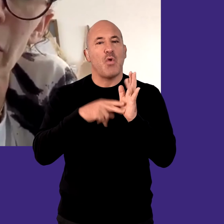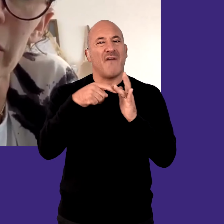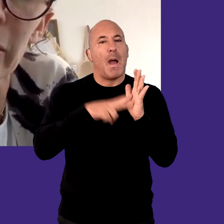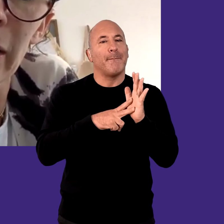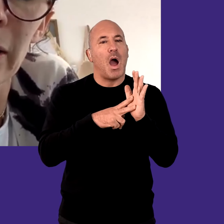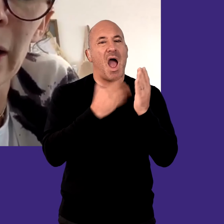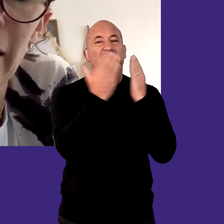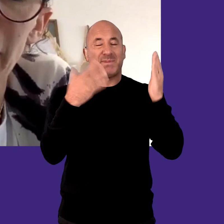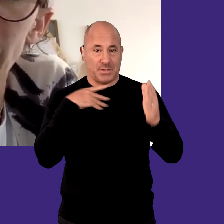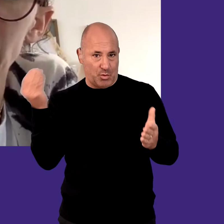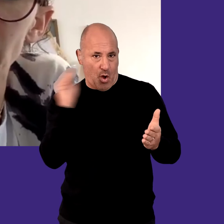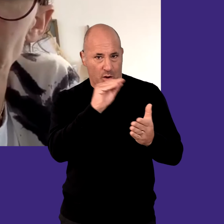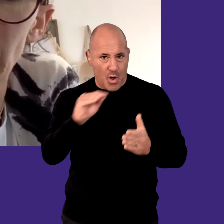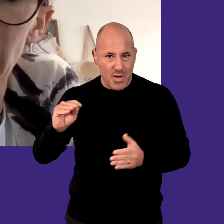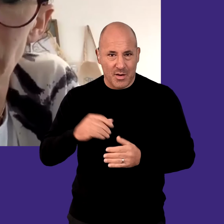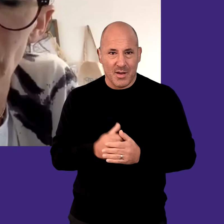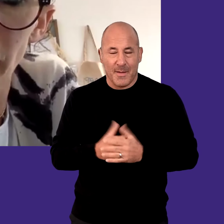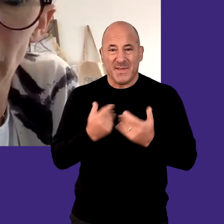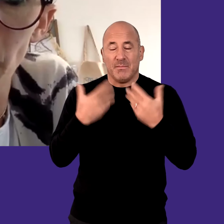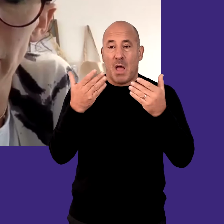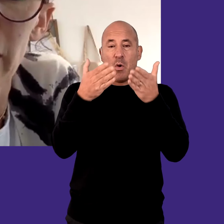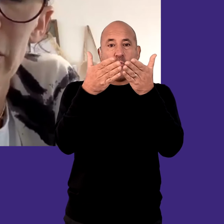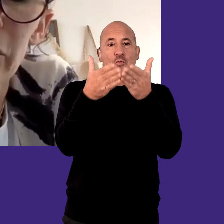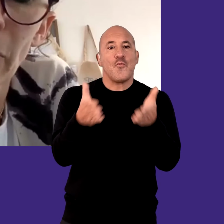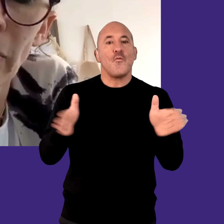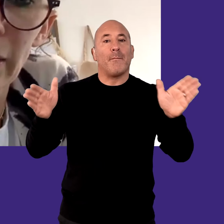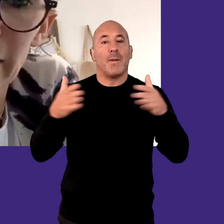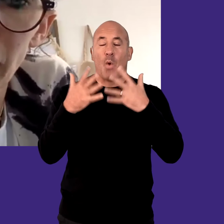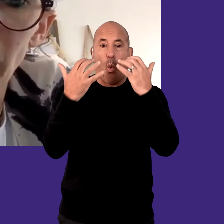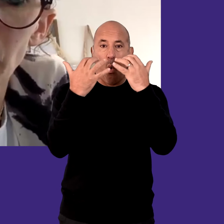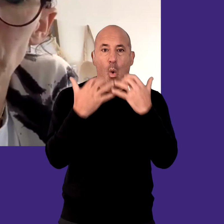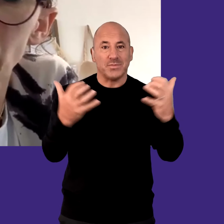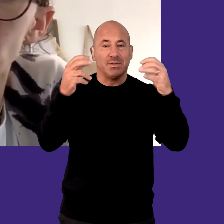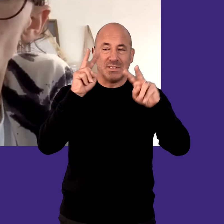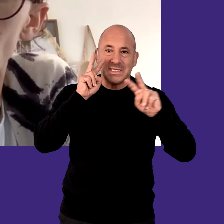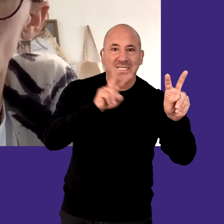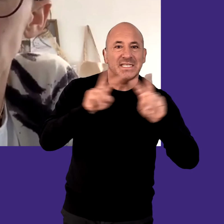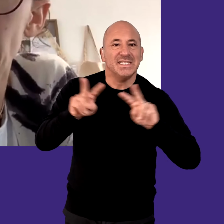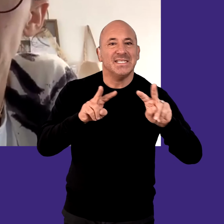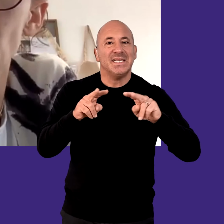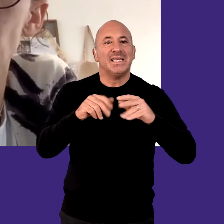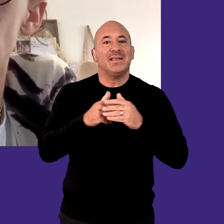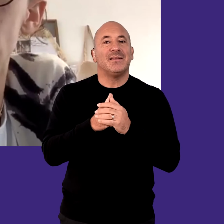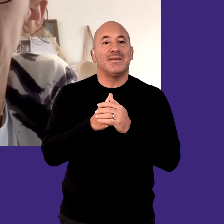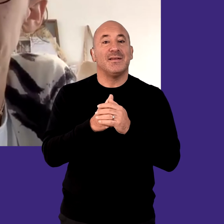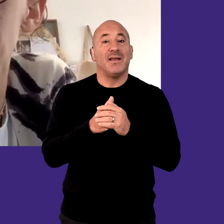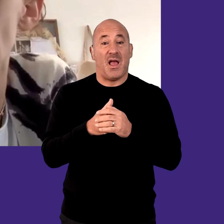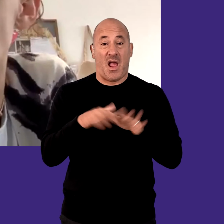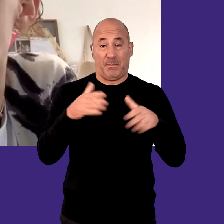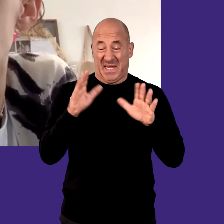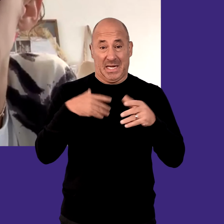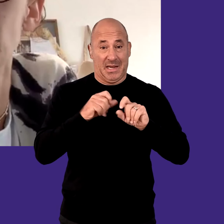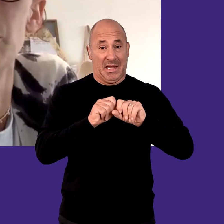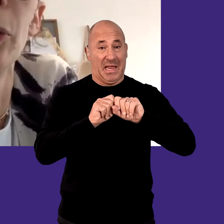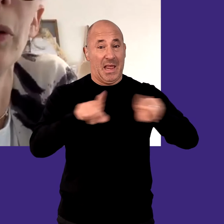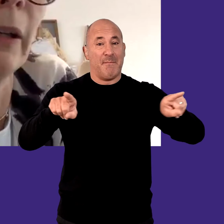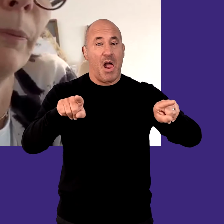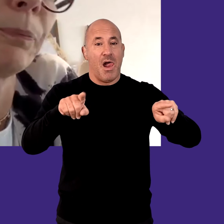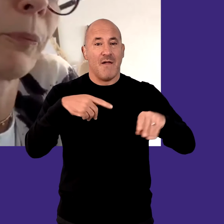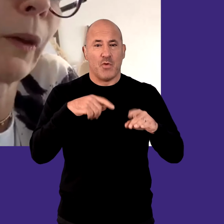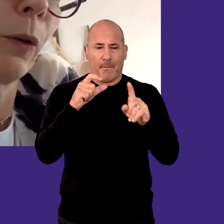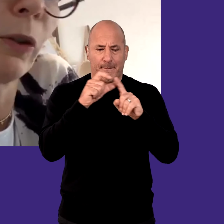sits alongside our Festival of Light in November, so that it's given much more, much broader status, much